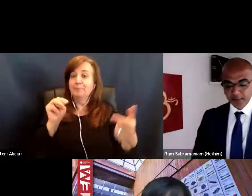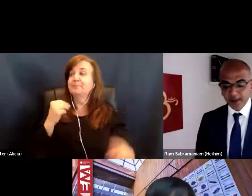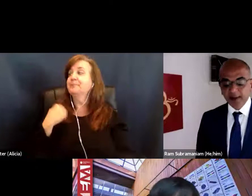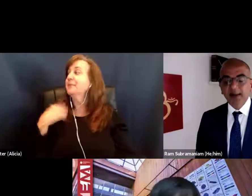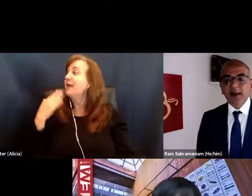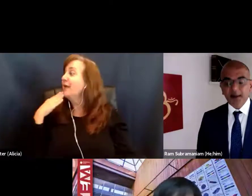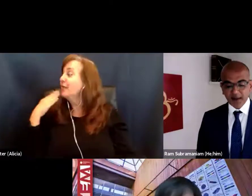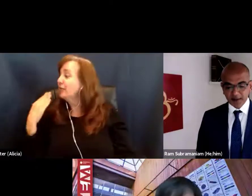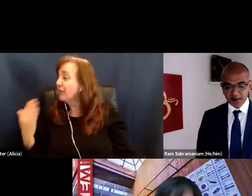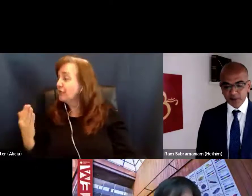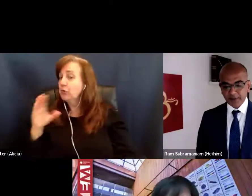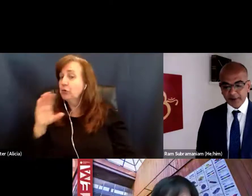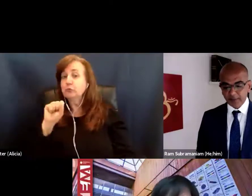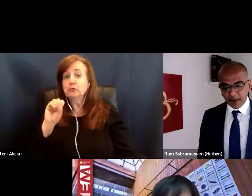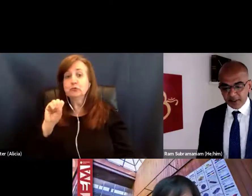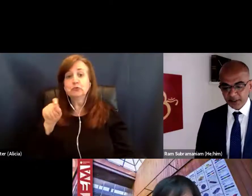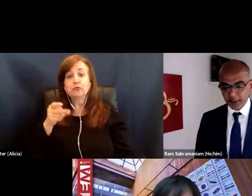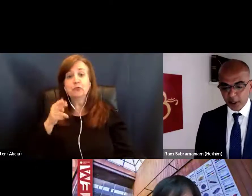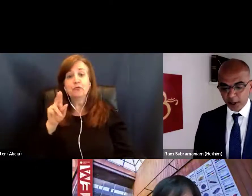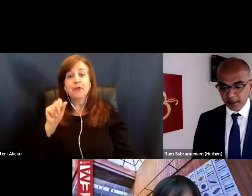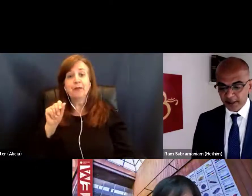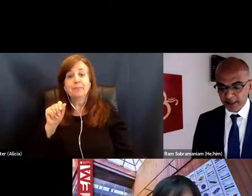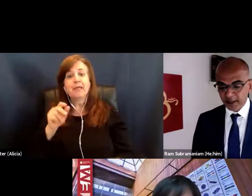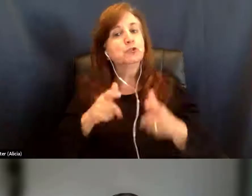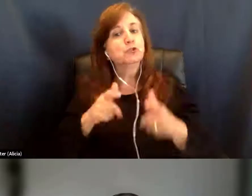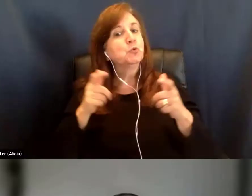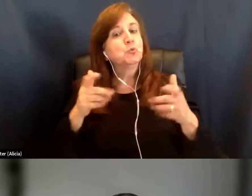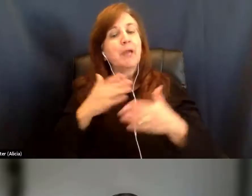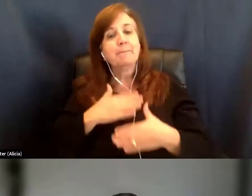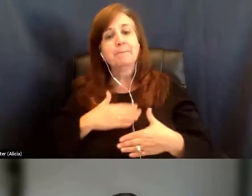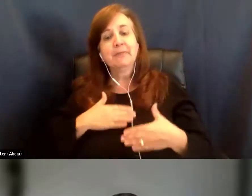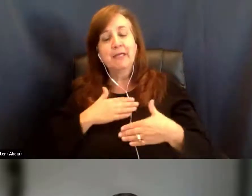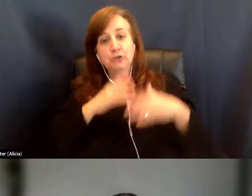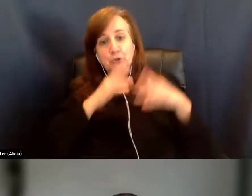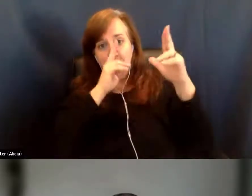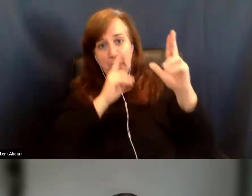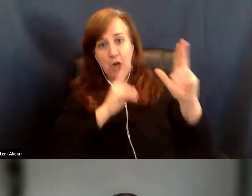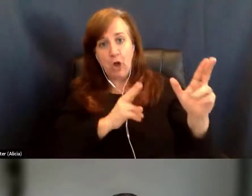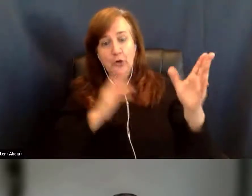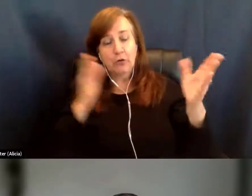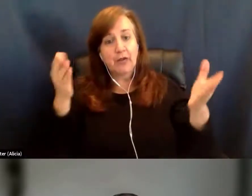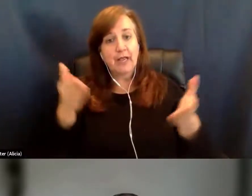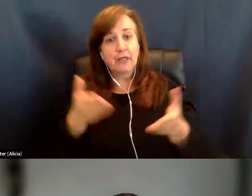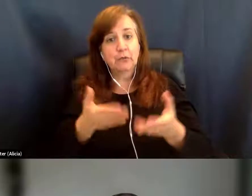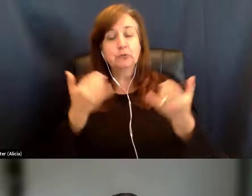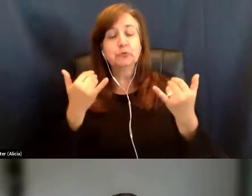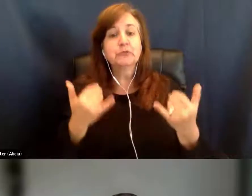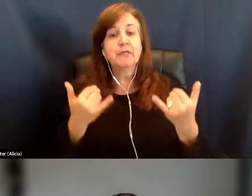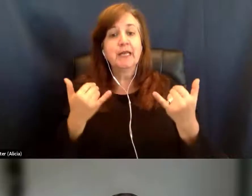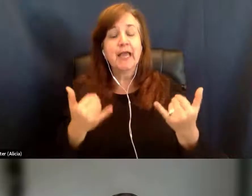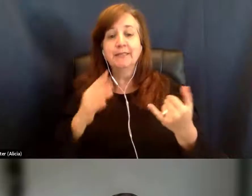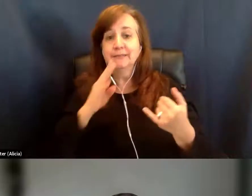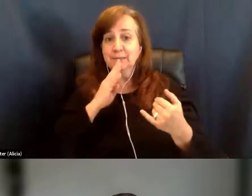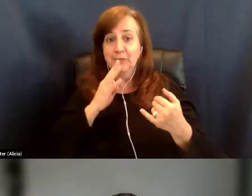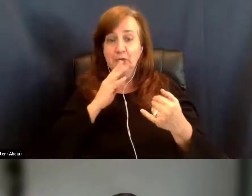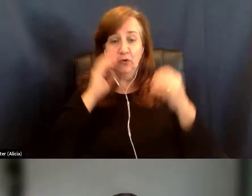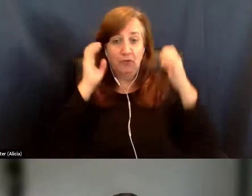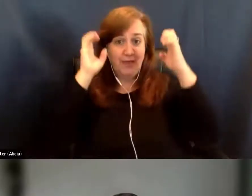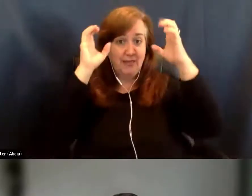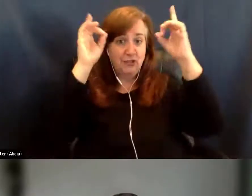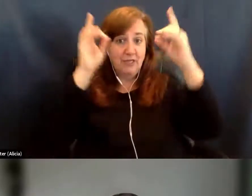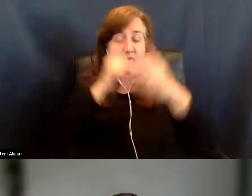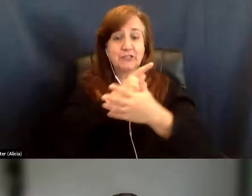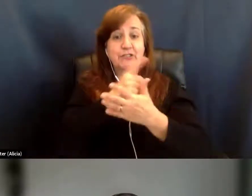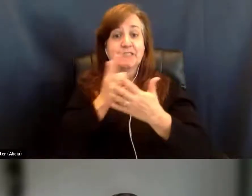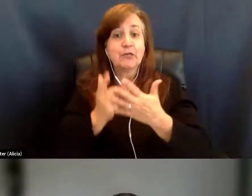Sophia. It is with great pleasure and honor that I introduce today's speaker of this education series. Speaking to